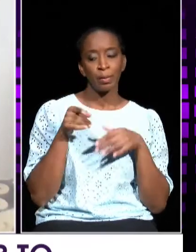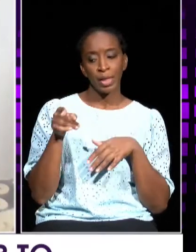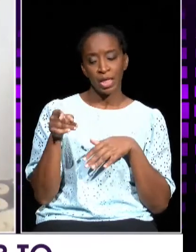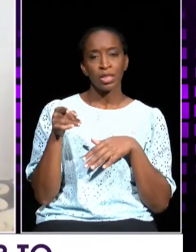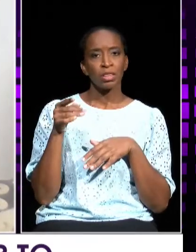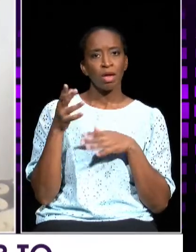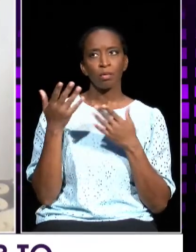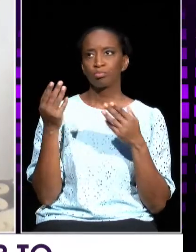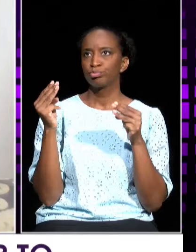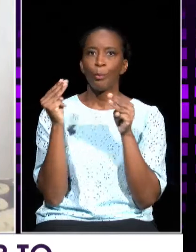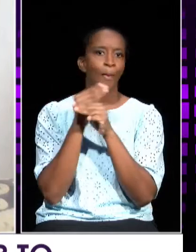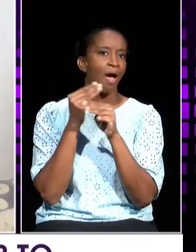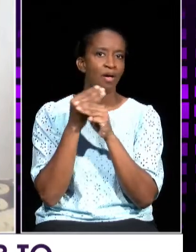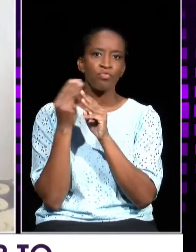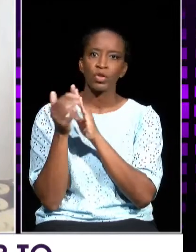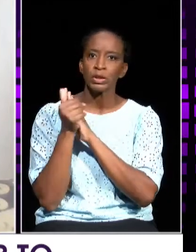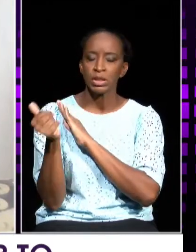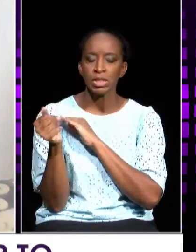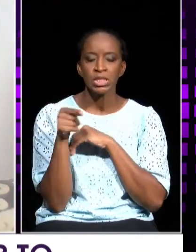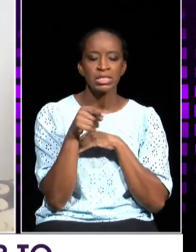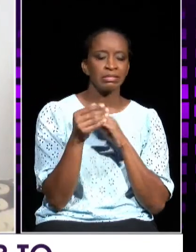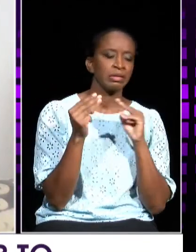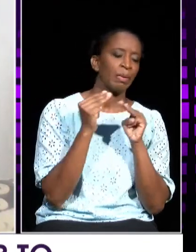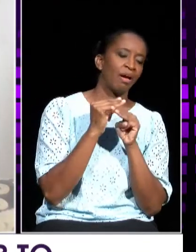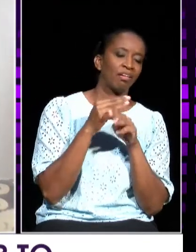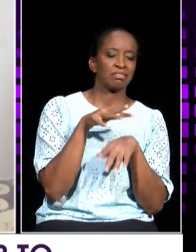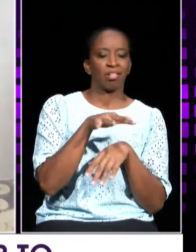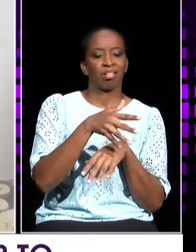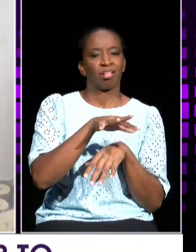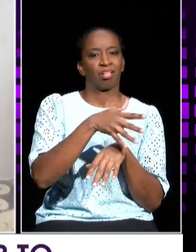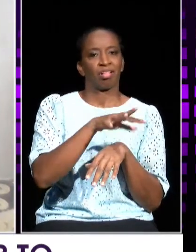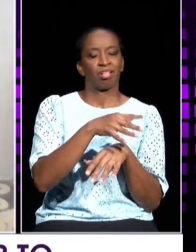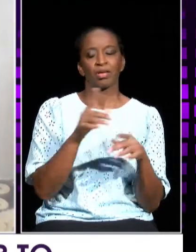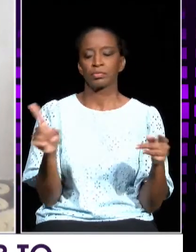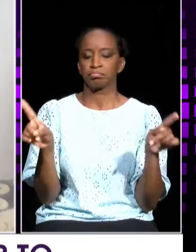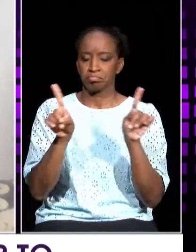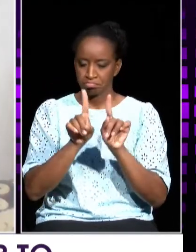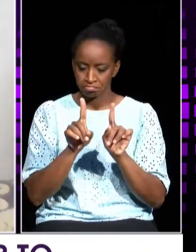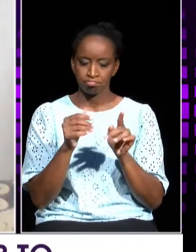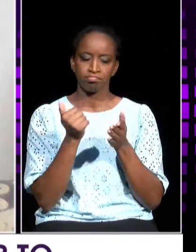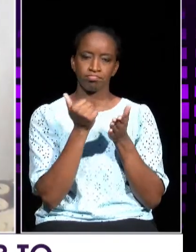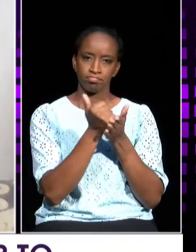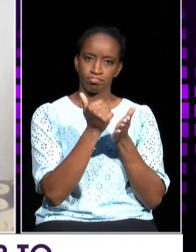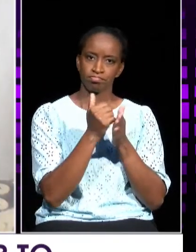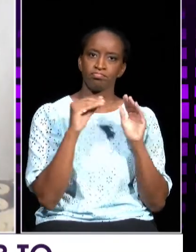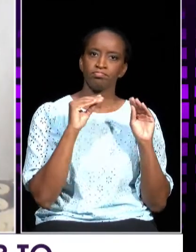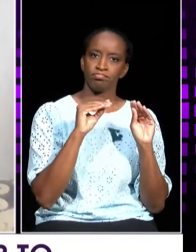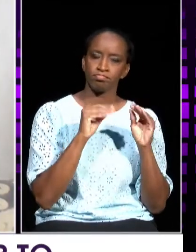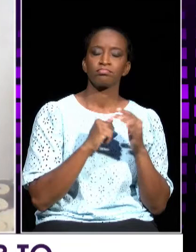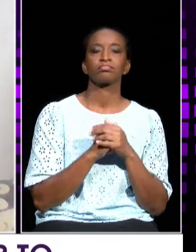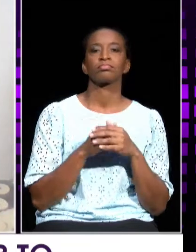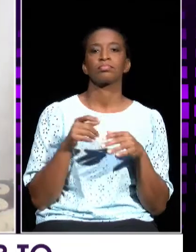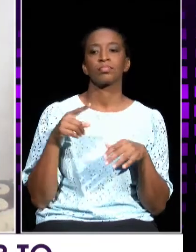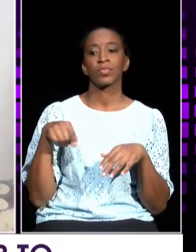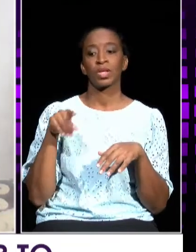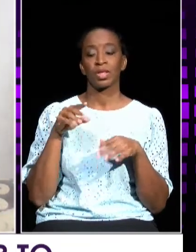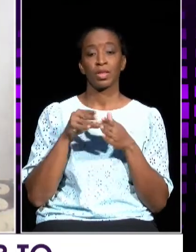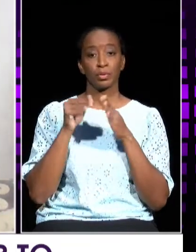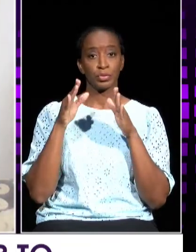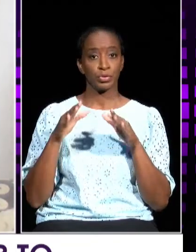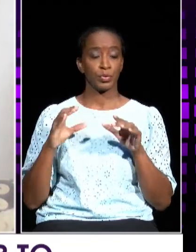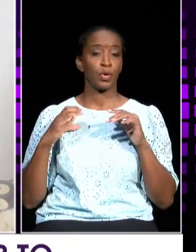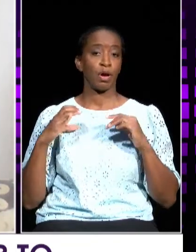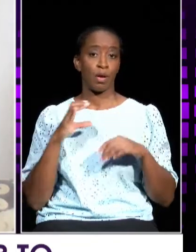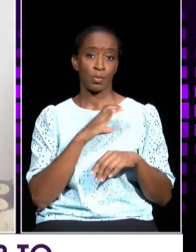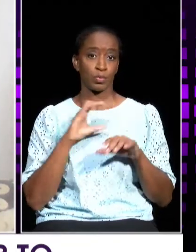that we will help them. So members of the Students' Council and some of the prefect corps at the Allen School came on board to help